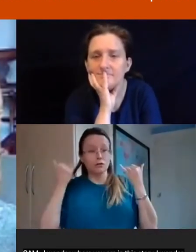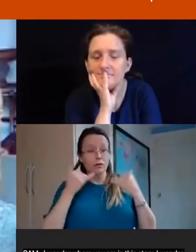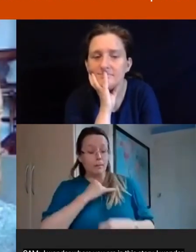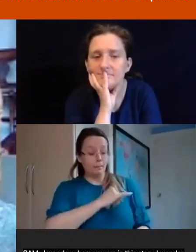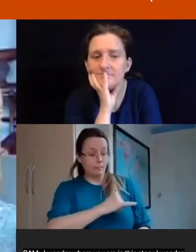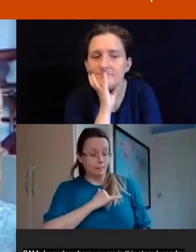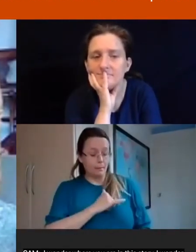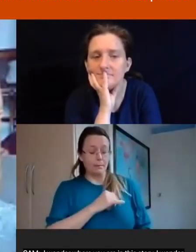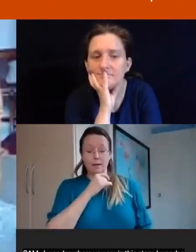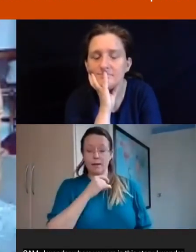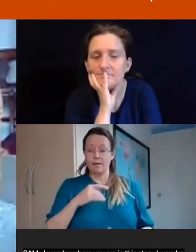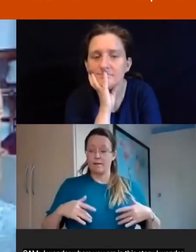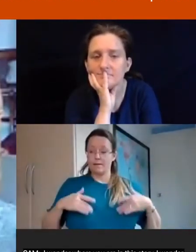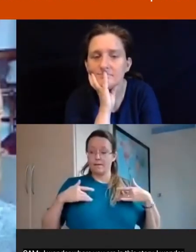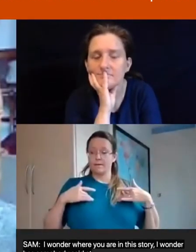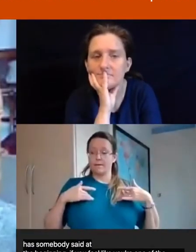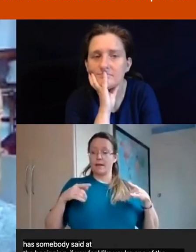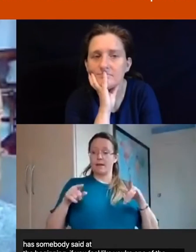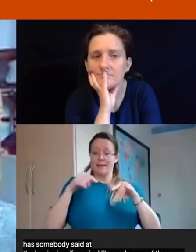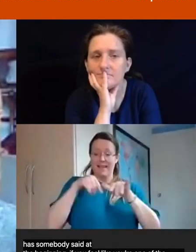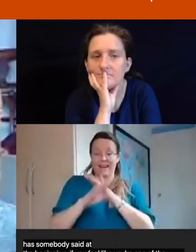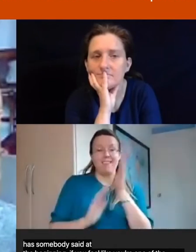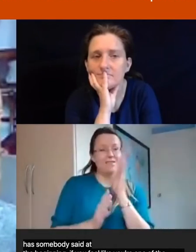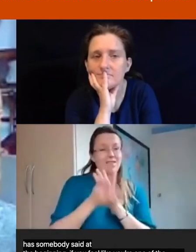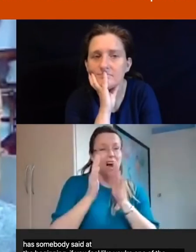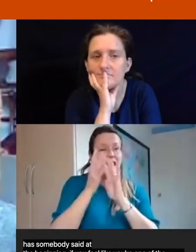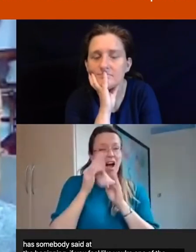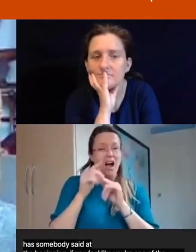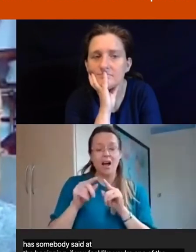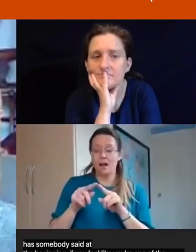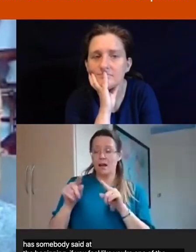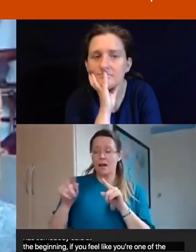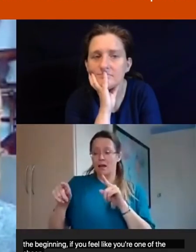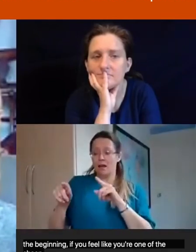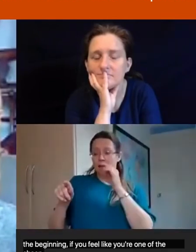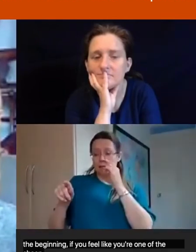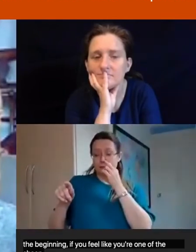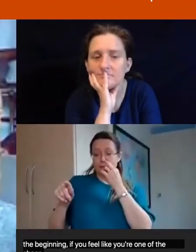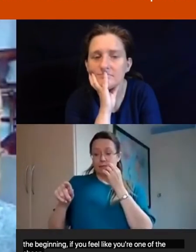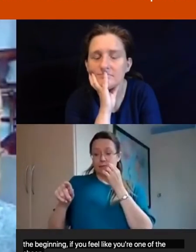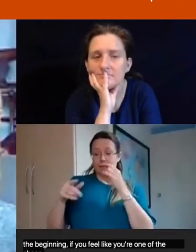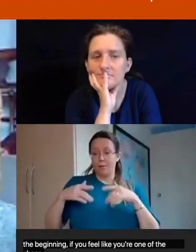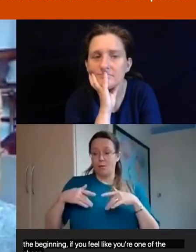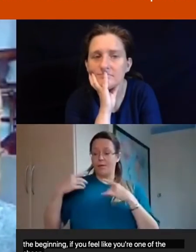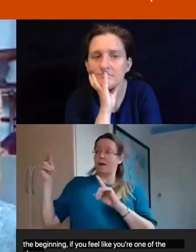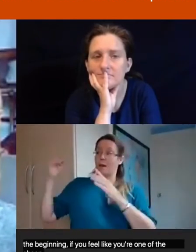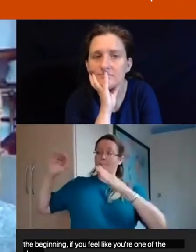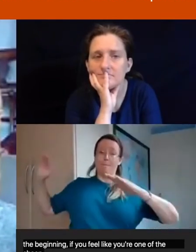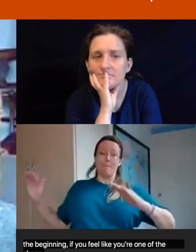I wonder if you feel you're in the fire. I wonder if you're looking down from a